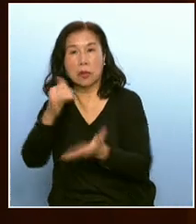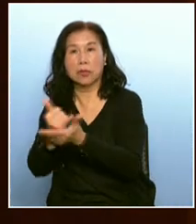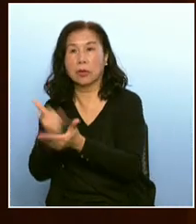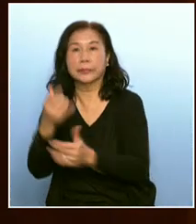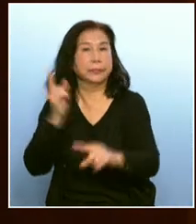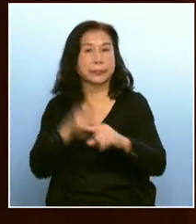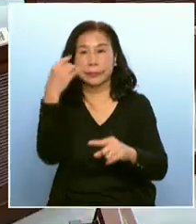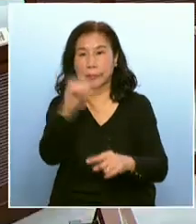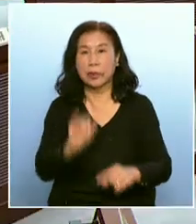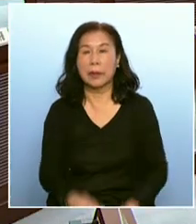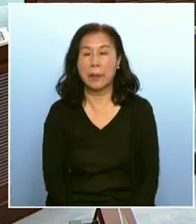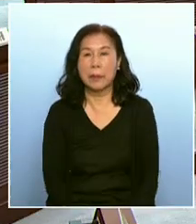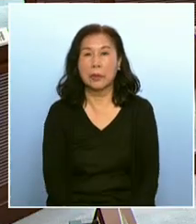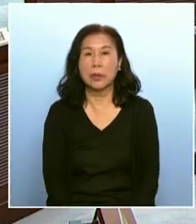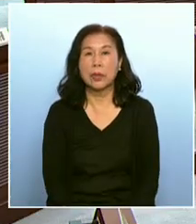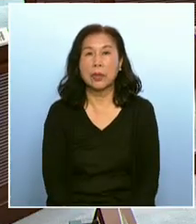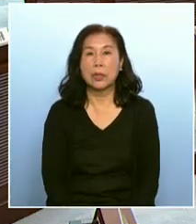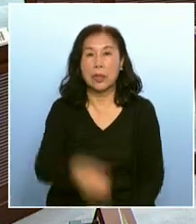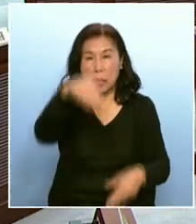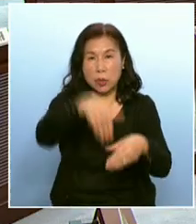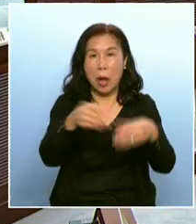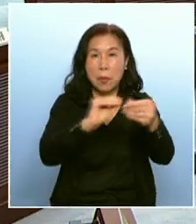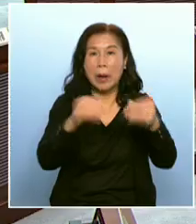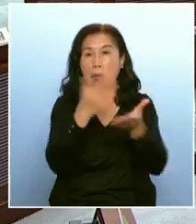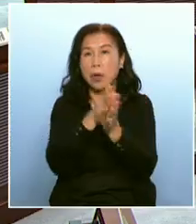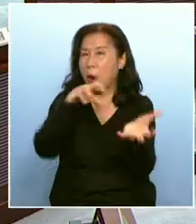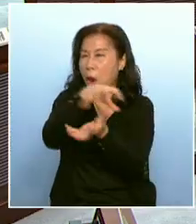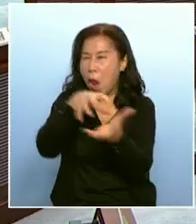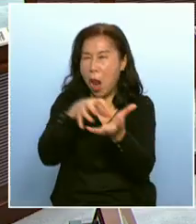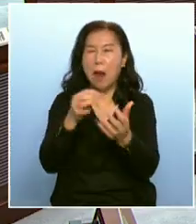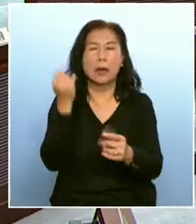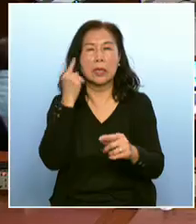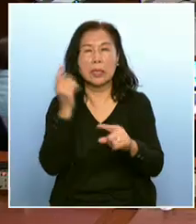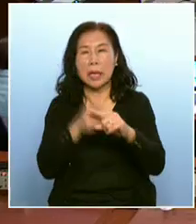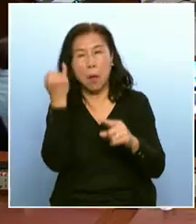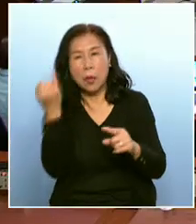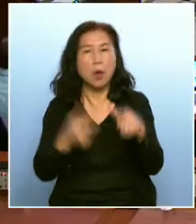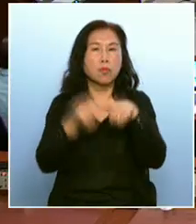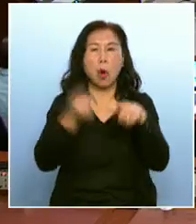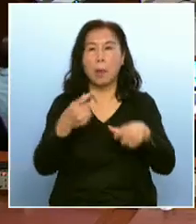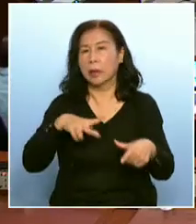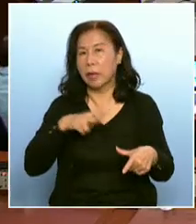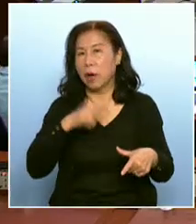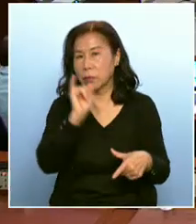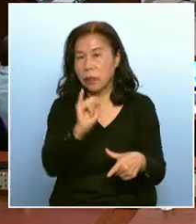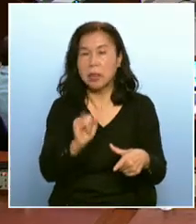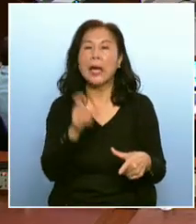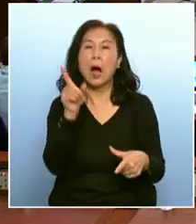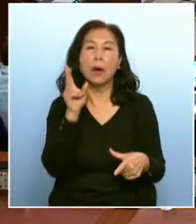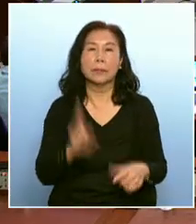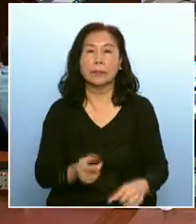If you fail to put the ballot paper into the ballot box, please do not leave your seat